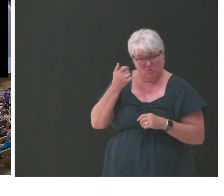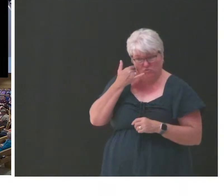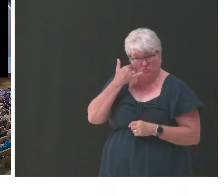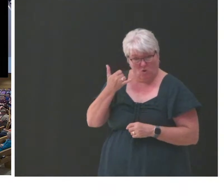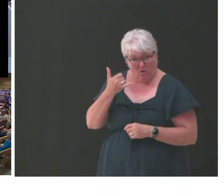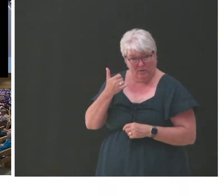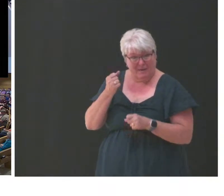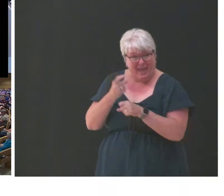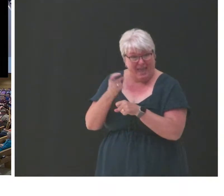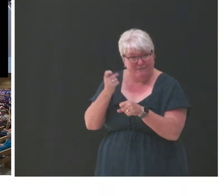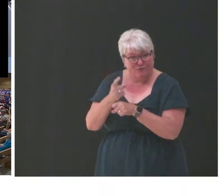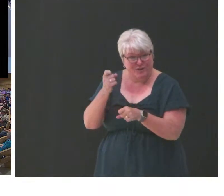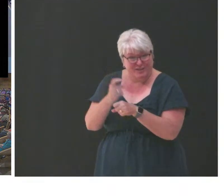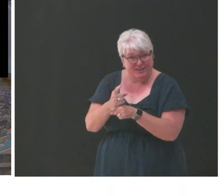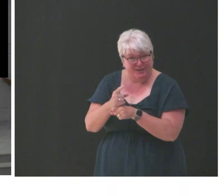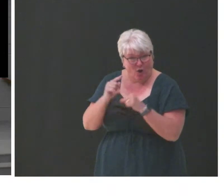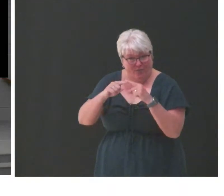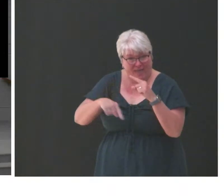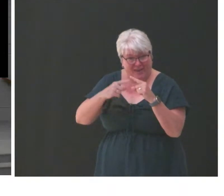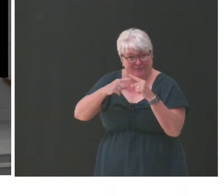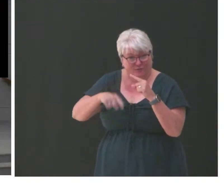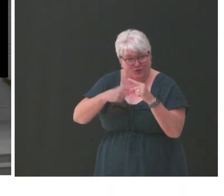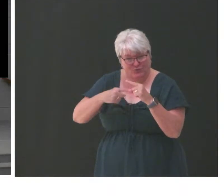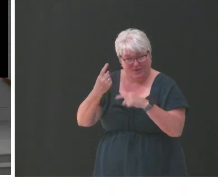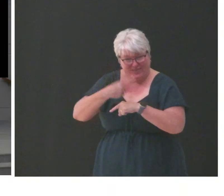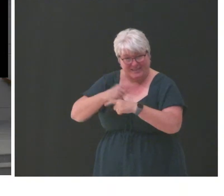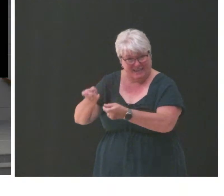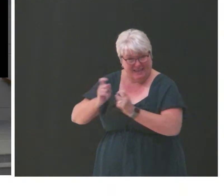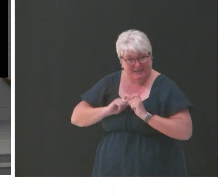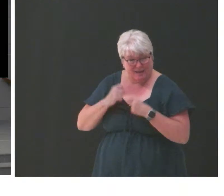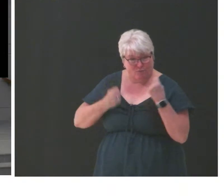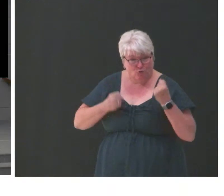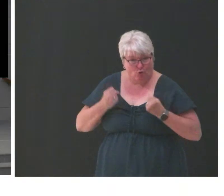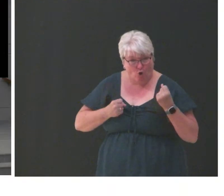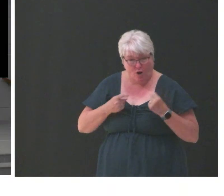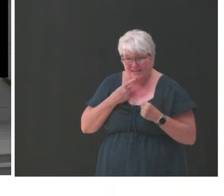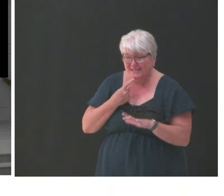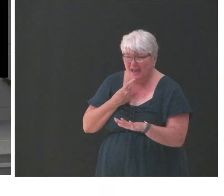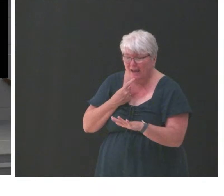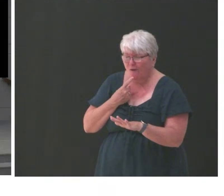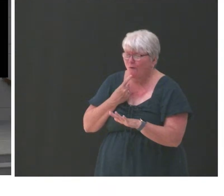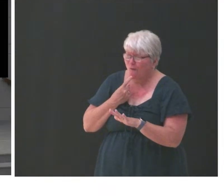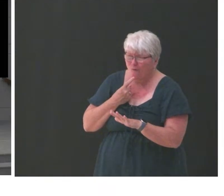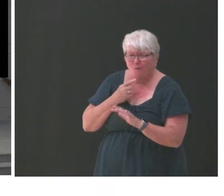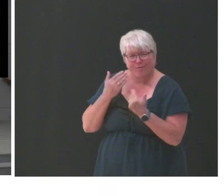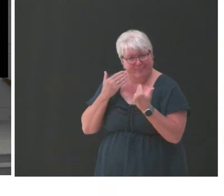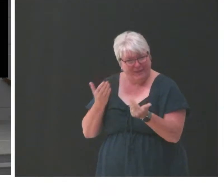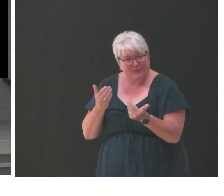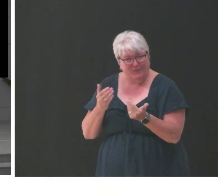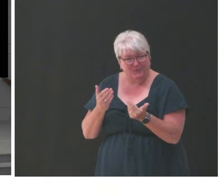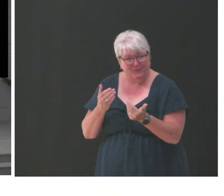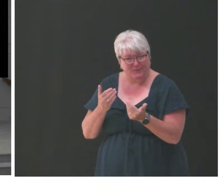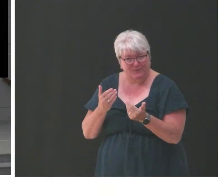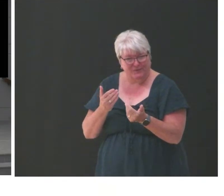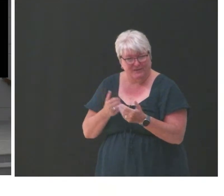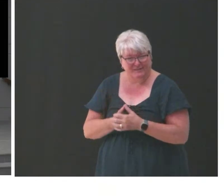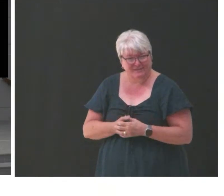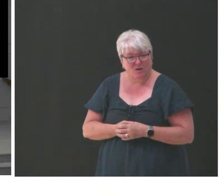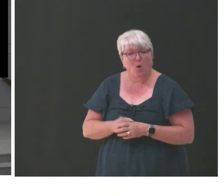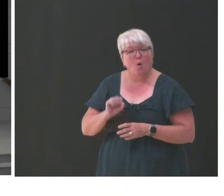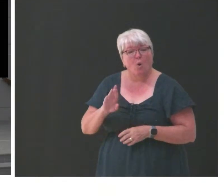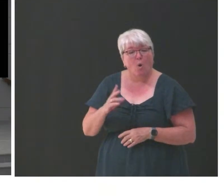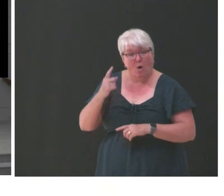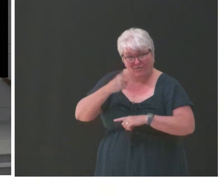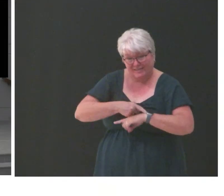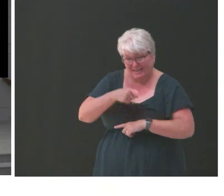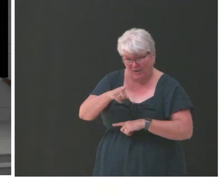them every year on the anniversary of the day that they gave you that car and say, thank you? Or the